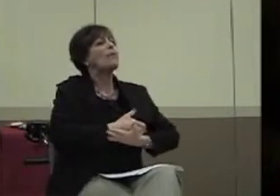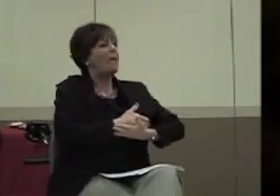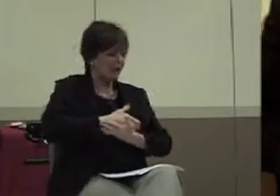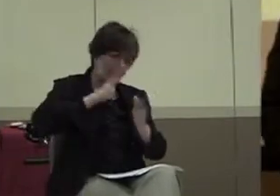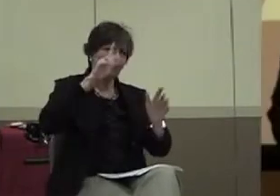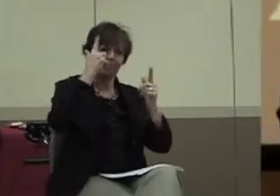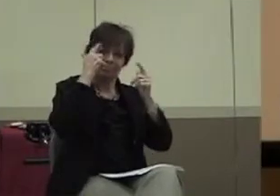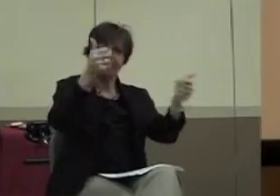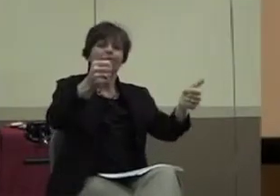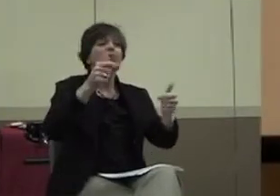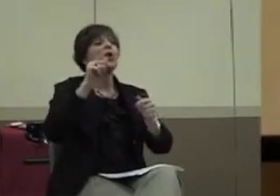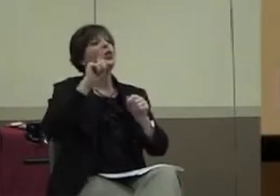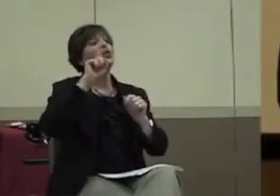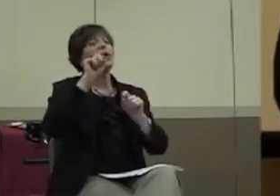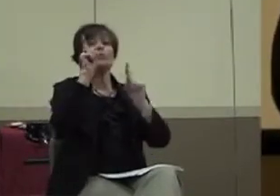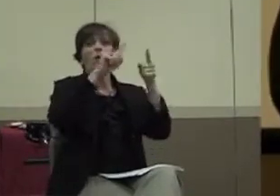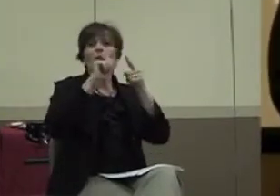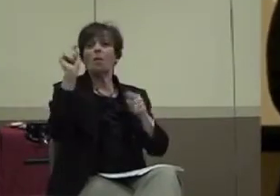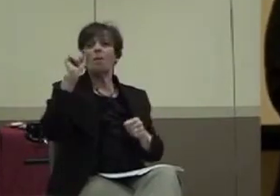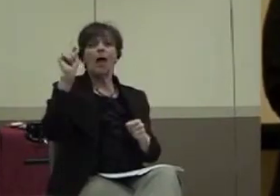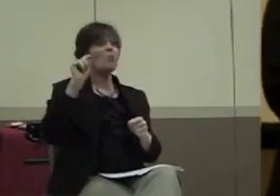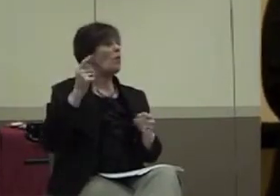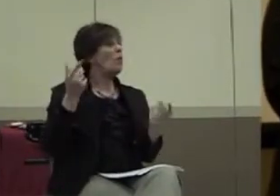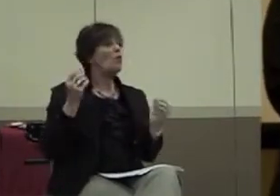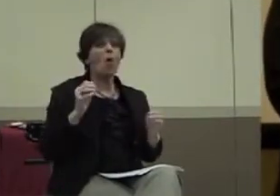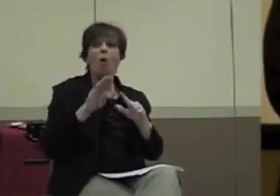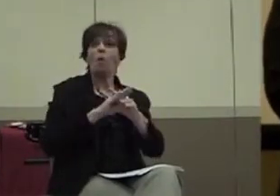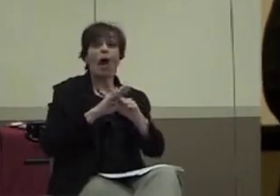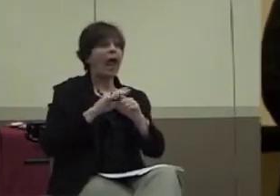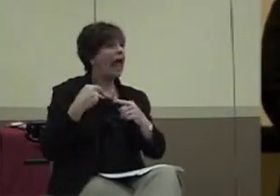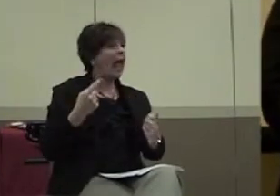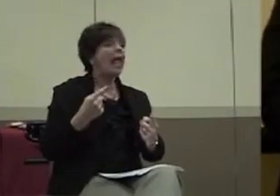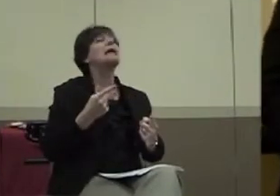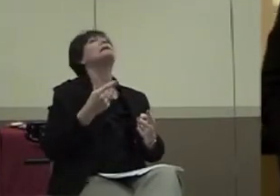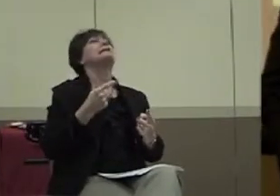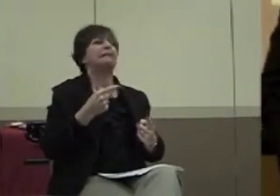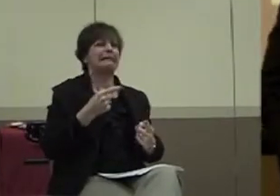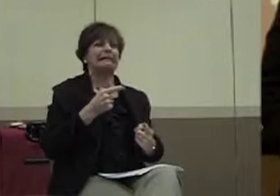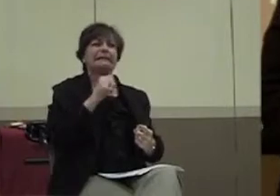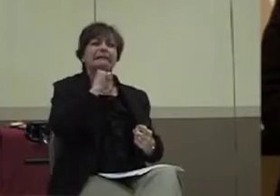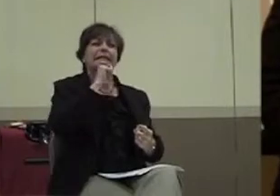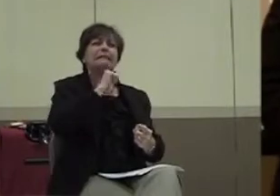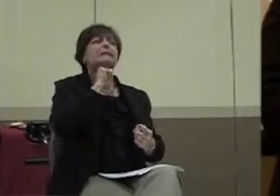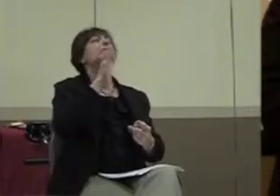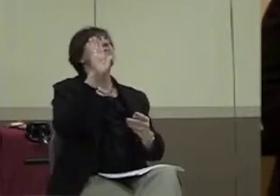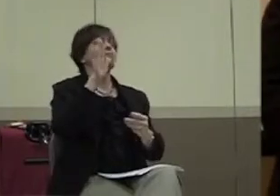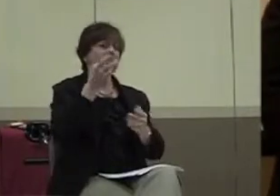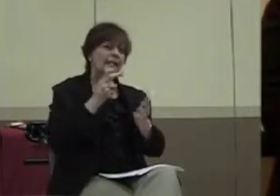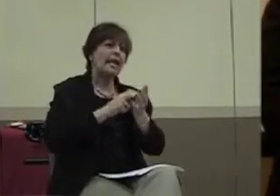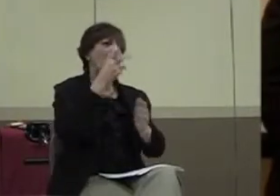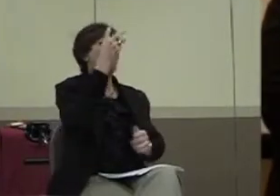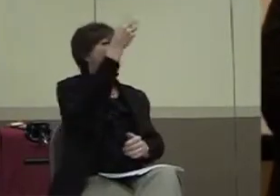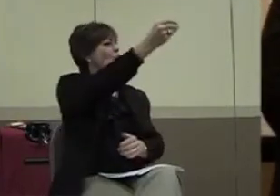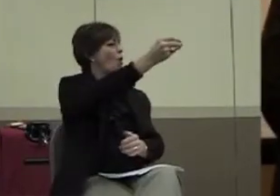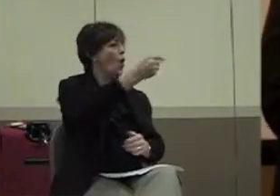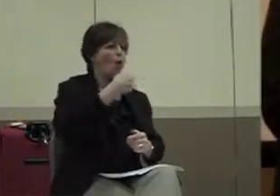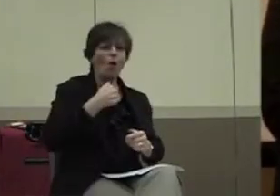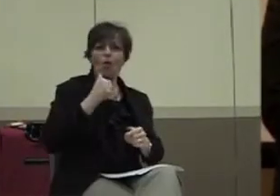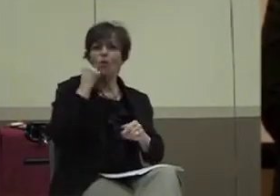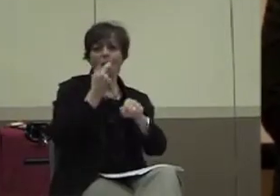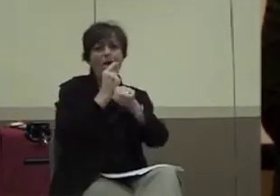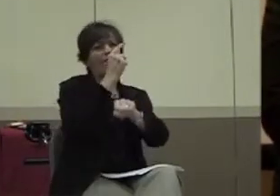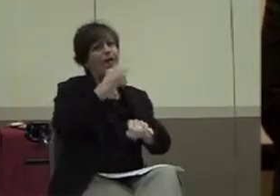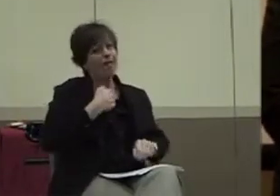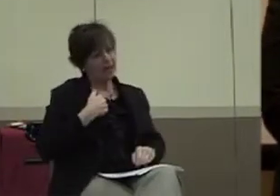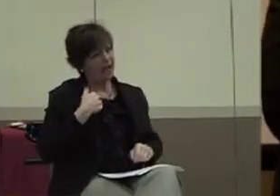have to go to the restroom and I have not given you a break and you're dying, please just get up and go. I will not be offended.